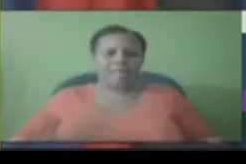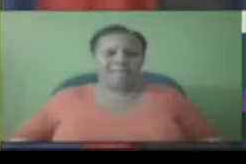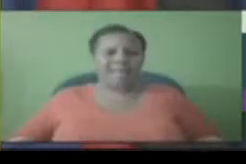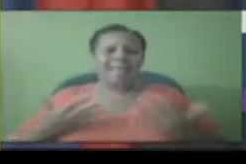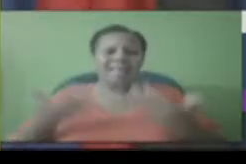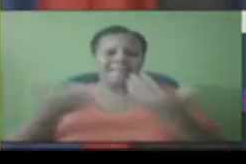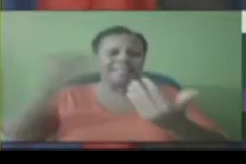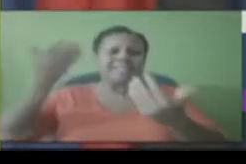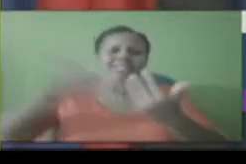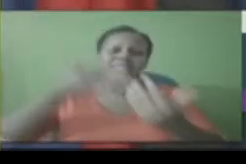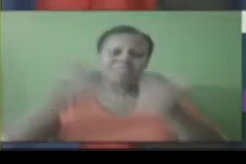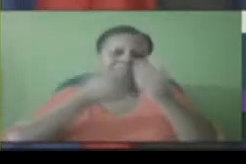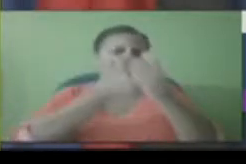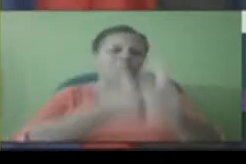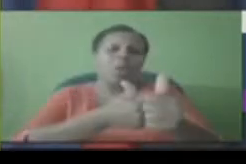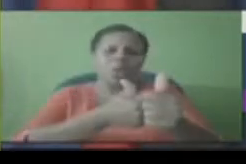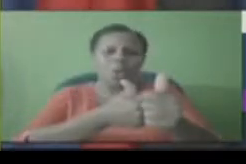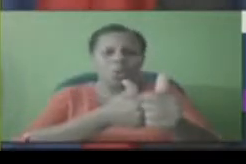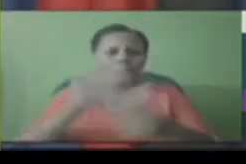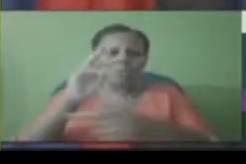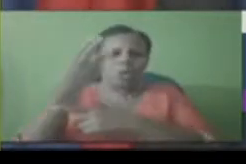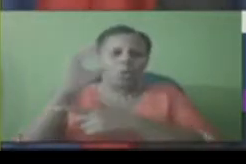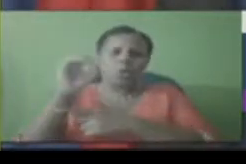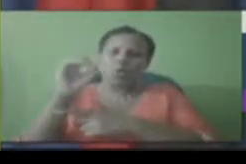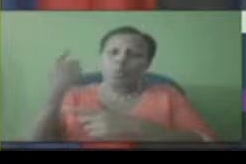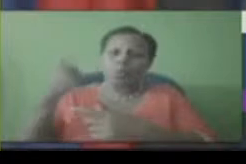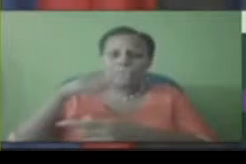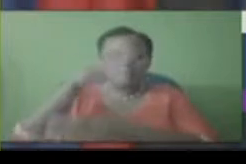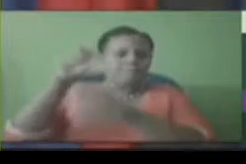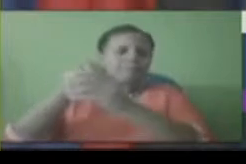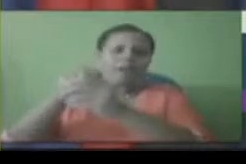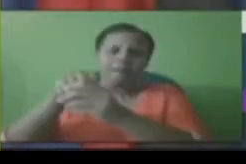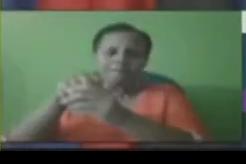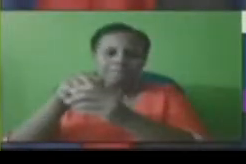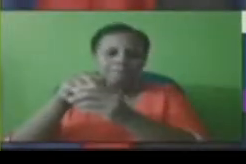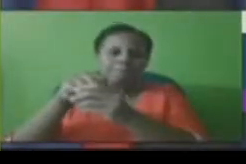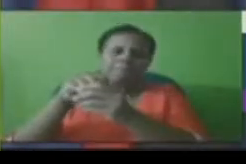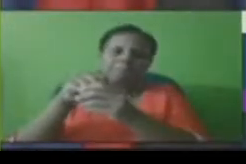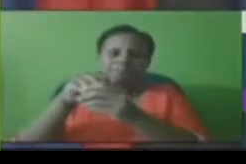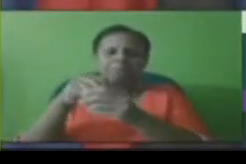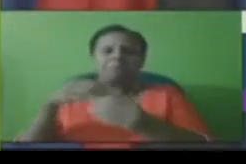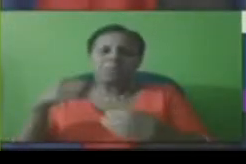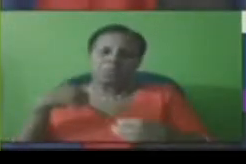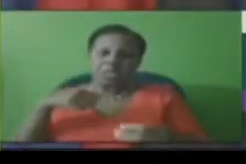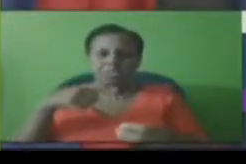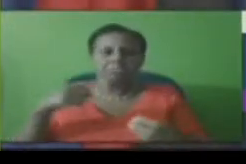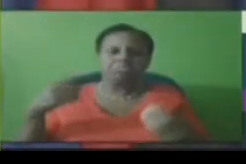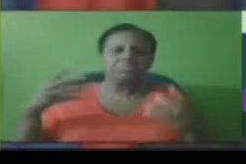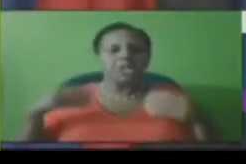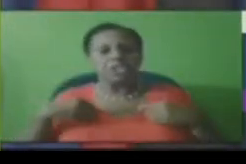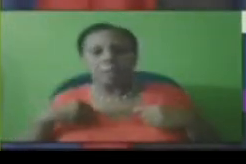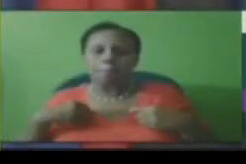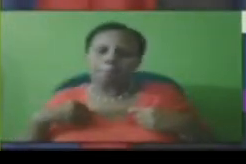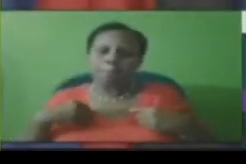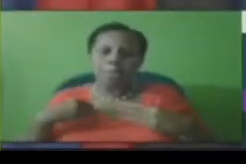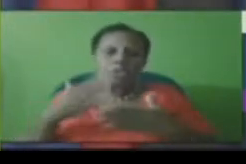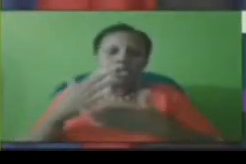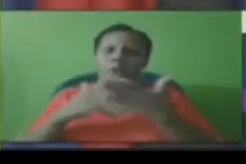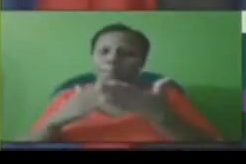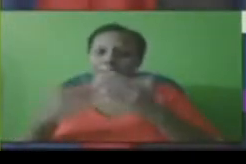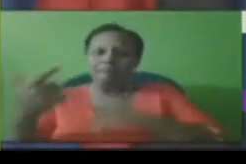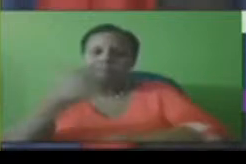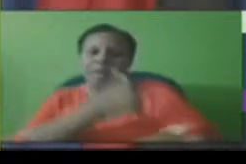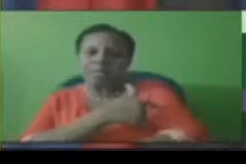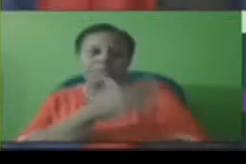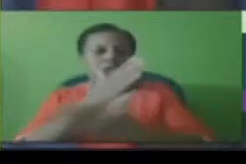in vaccine diplomacy and vaccine hegemony and so on. If there are countries that